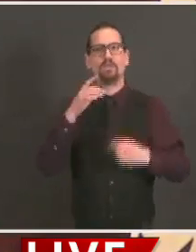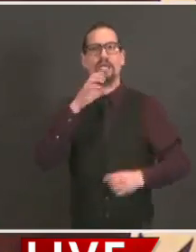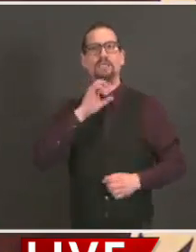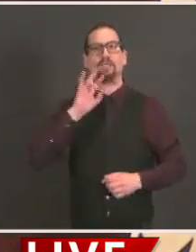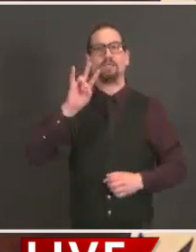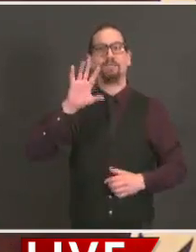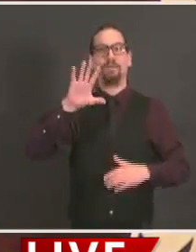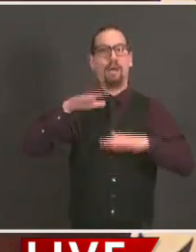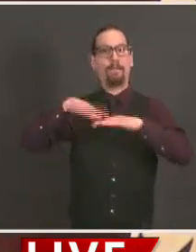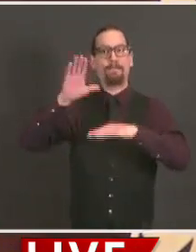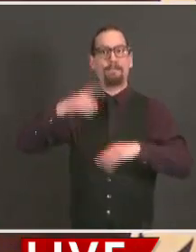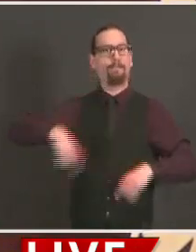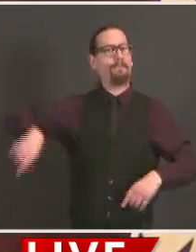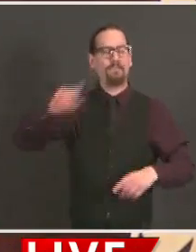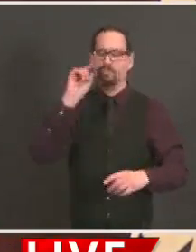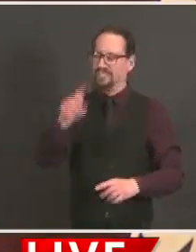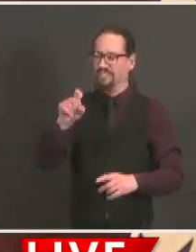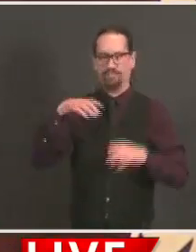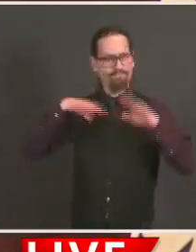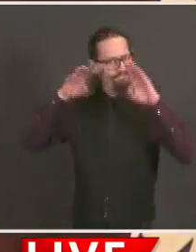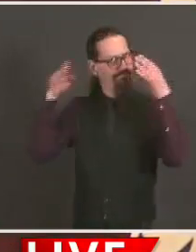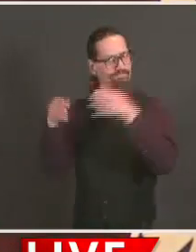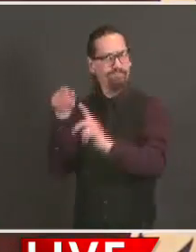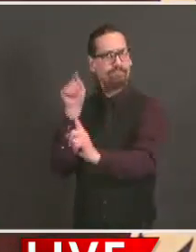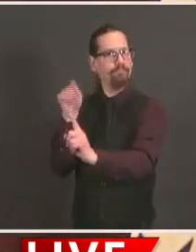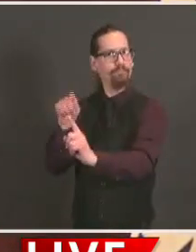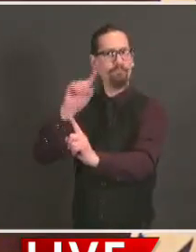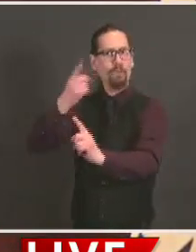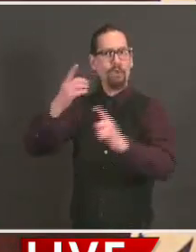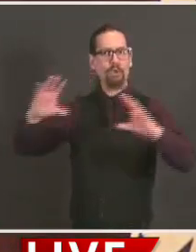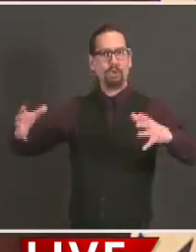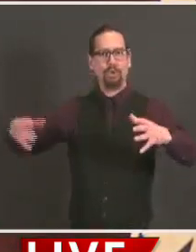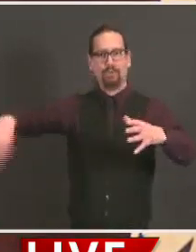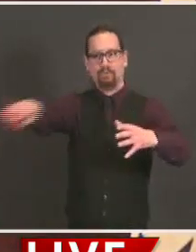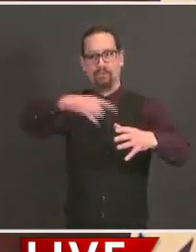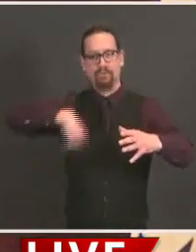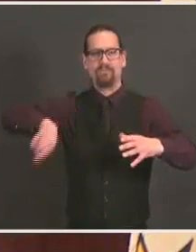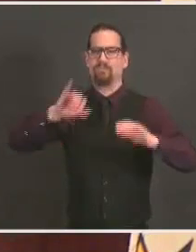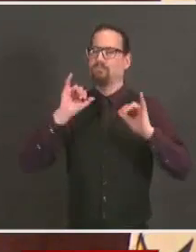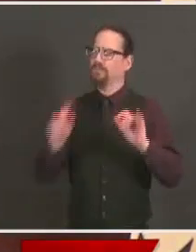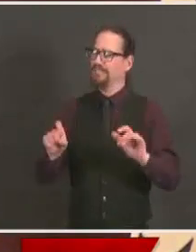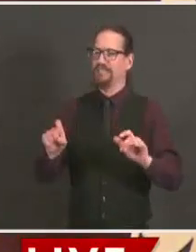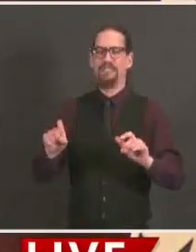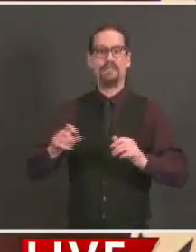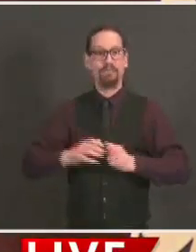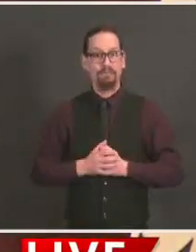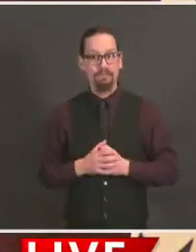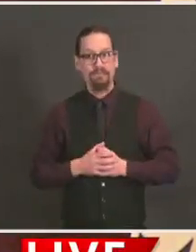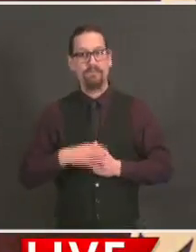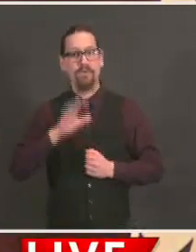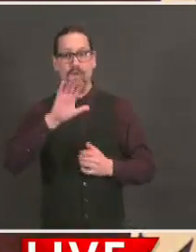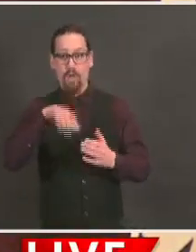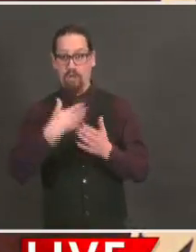that's fantastic news, and we've been able to push out all of the vaccine that we have found from that.